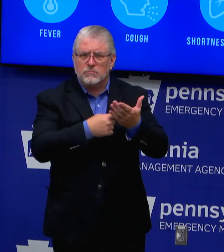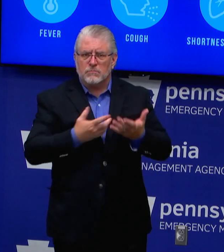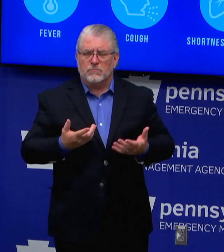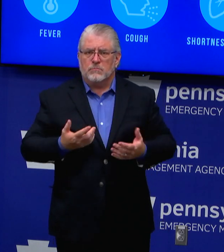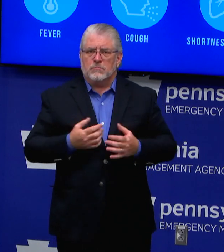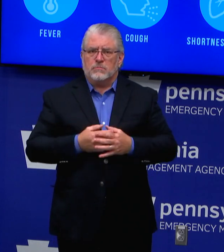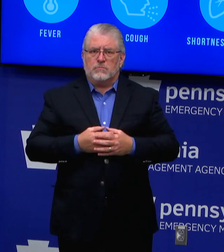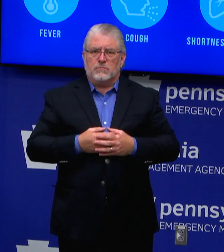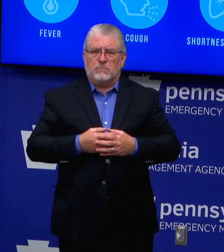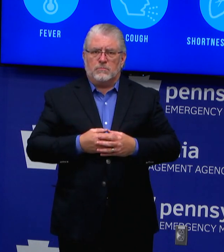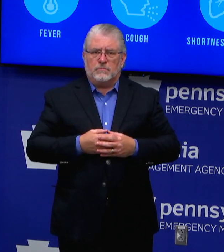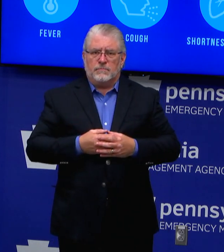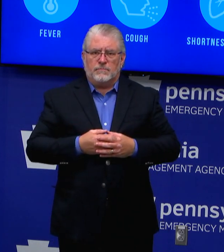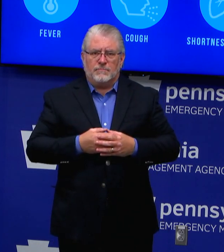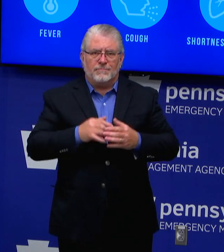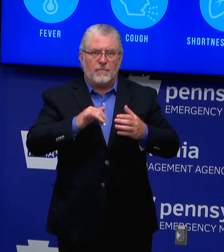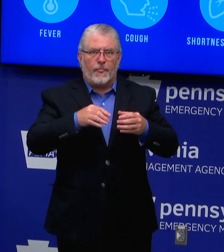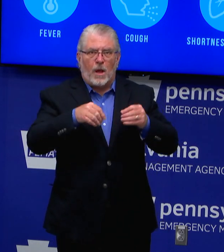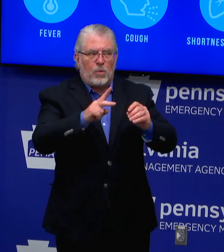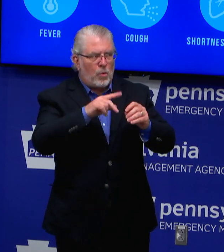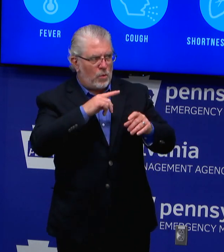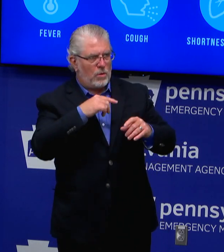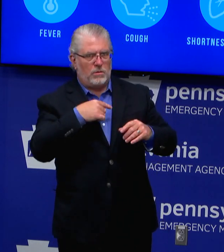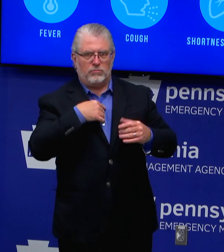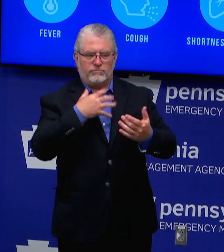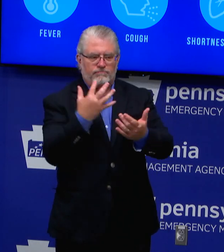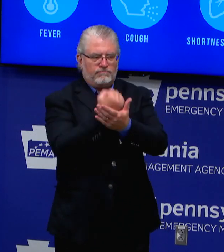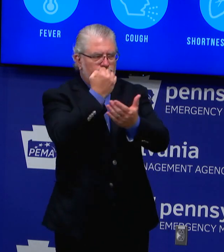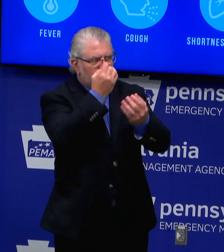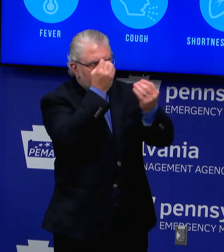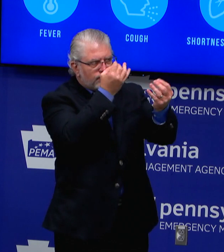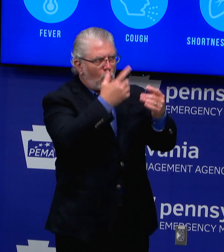that we're sharing information. In terms of